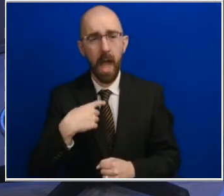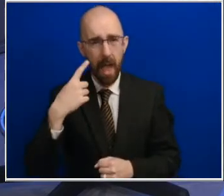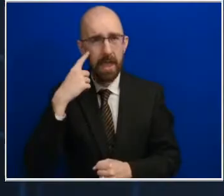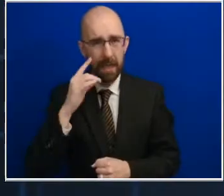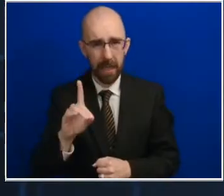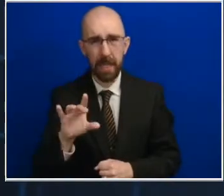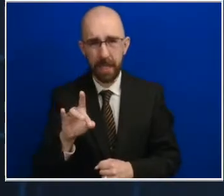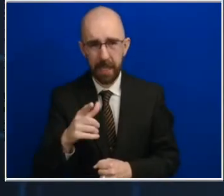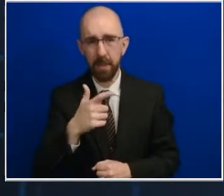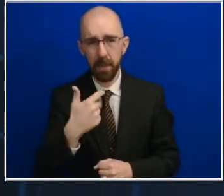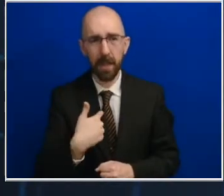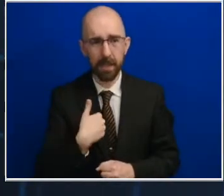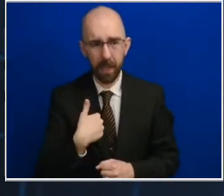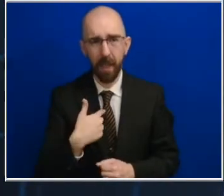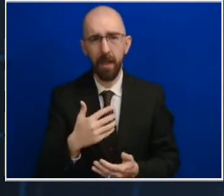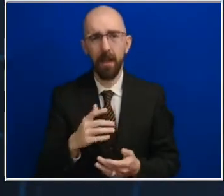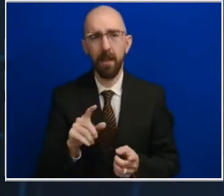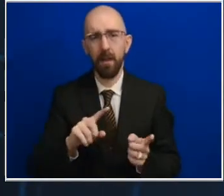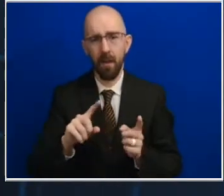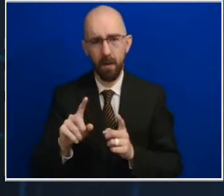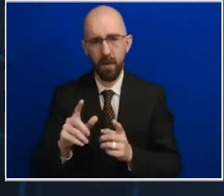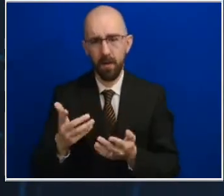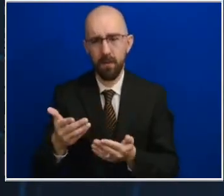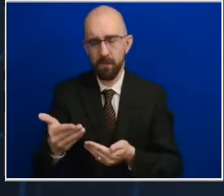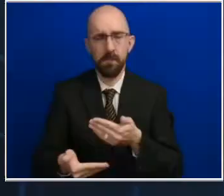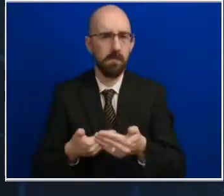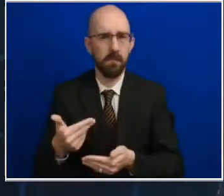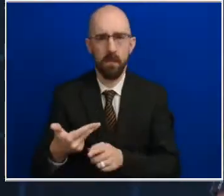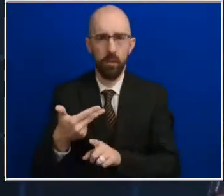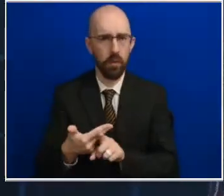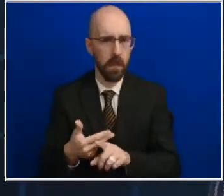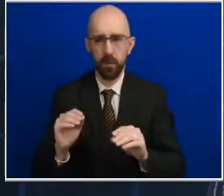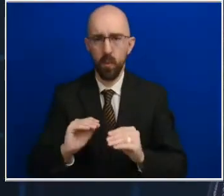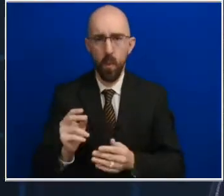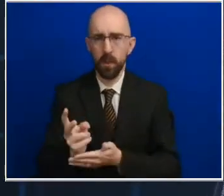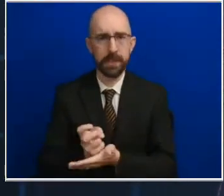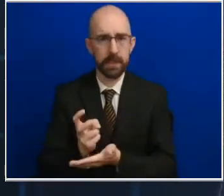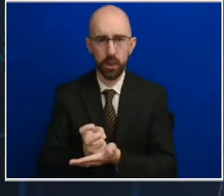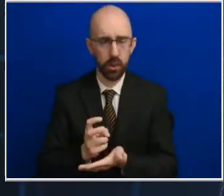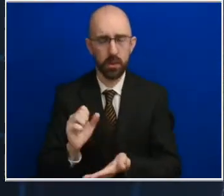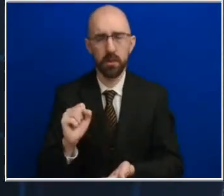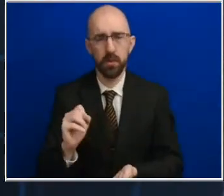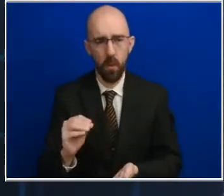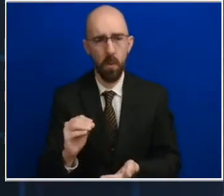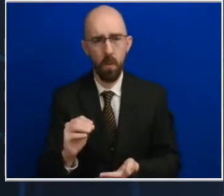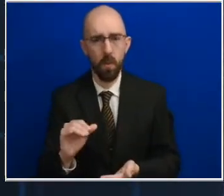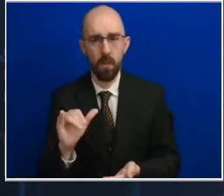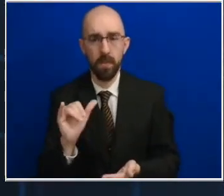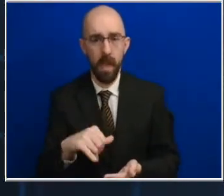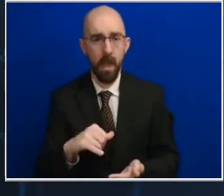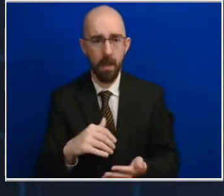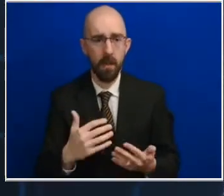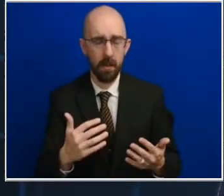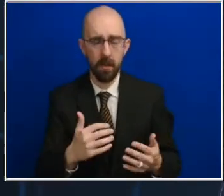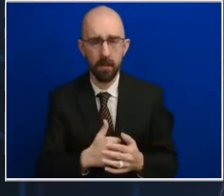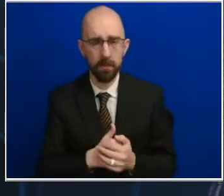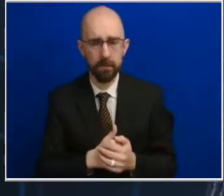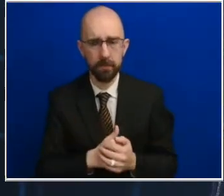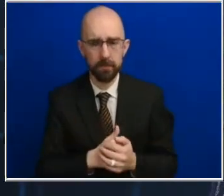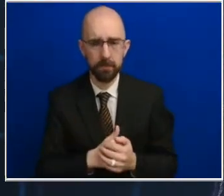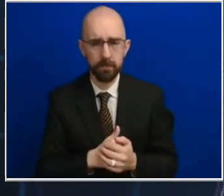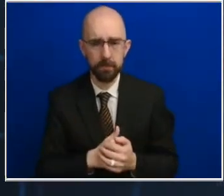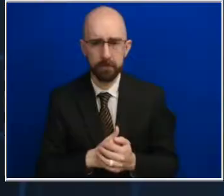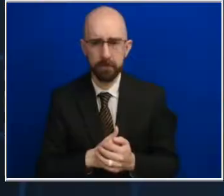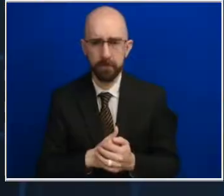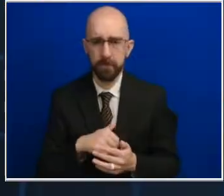I had gone 3 months without a seizure. And so that was the thing